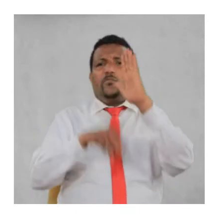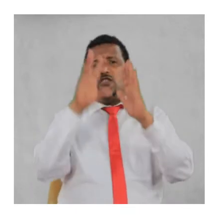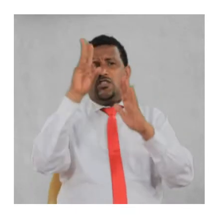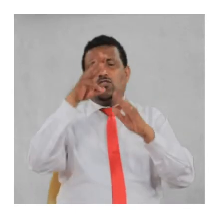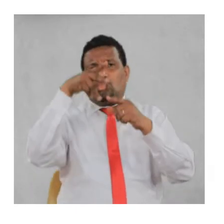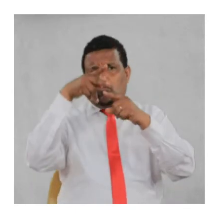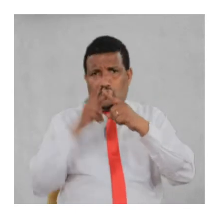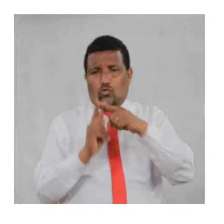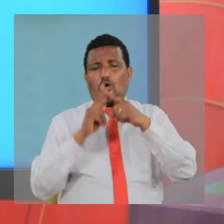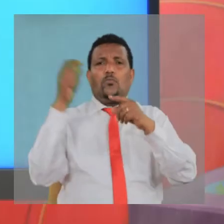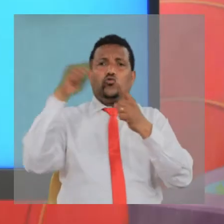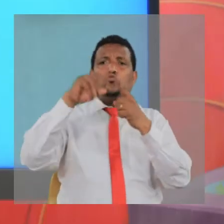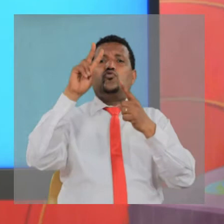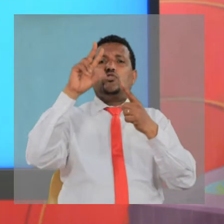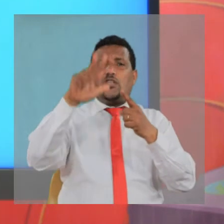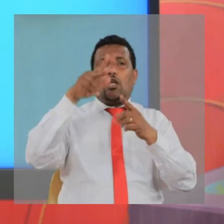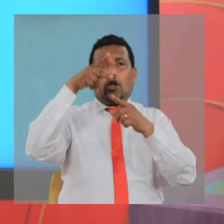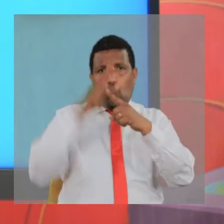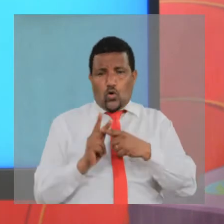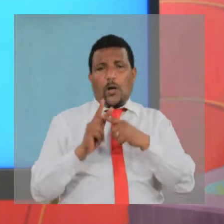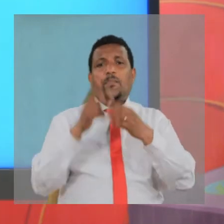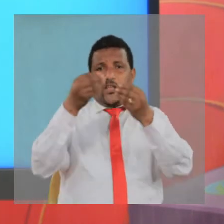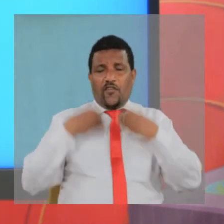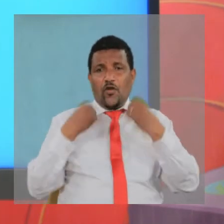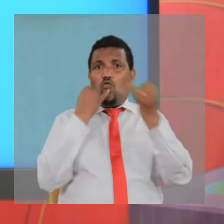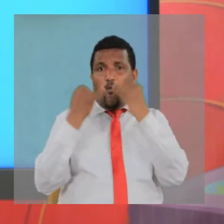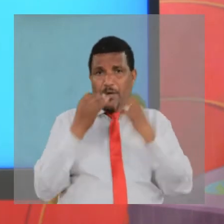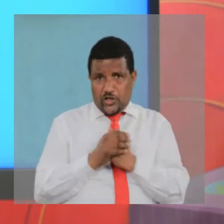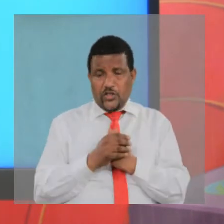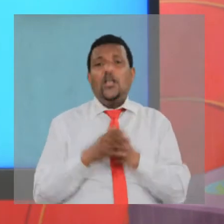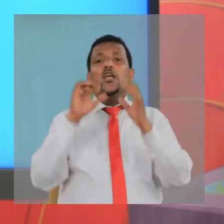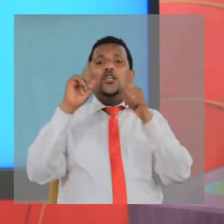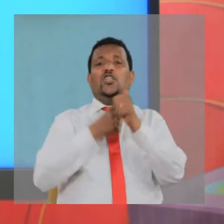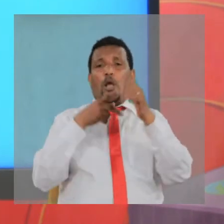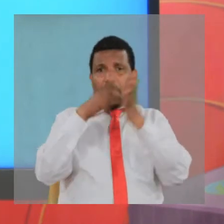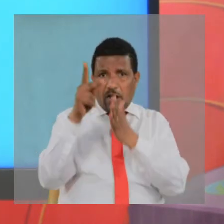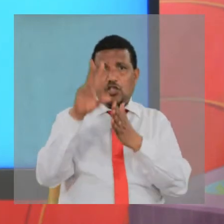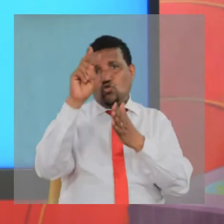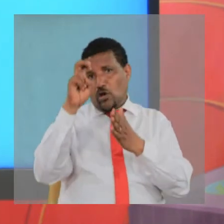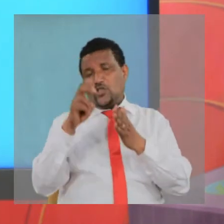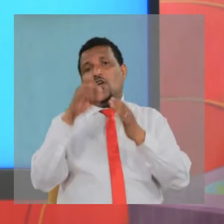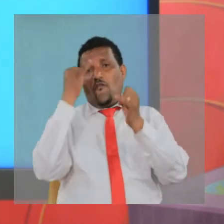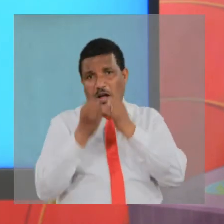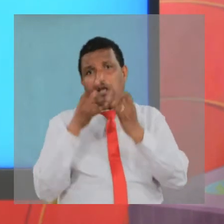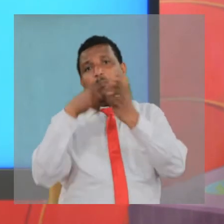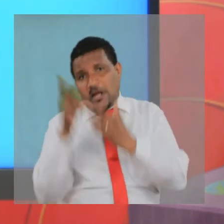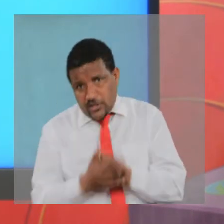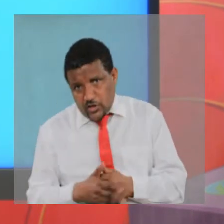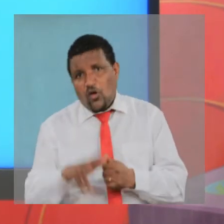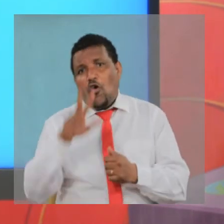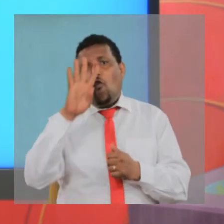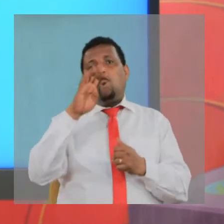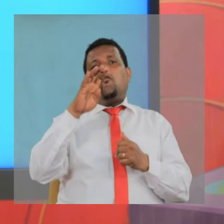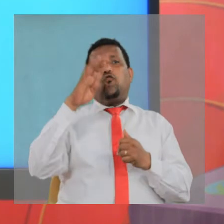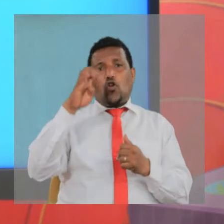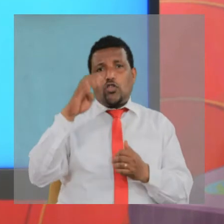kg. And the given information is the initial price is 20, the final price is 40